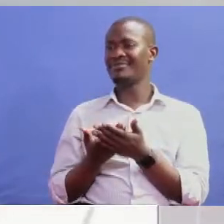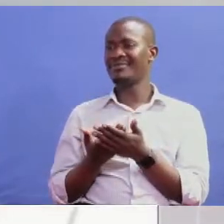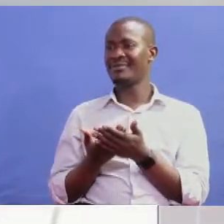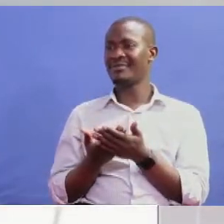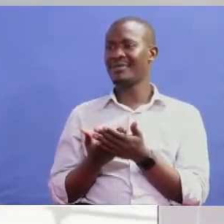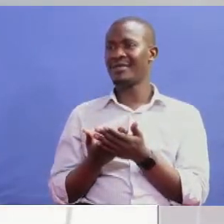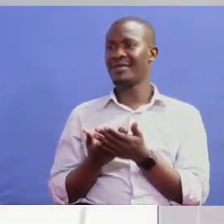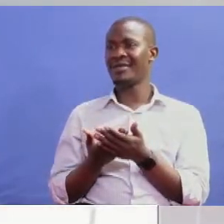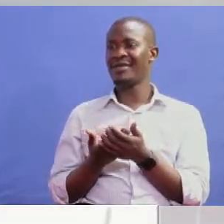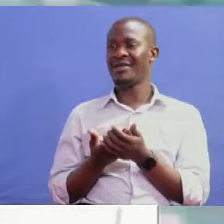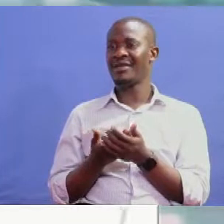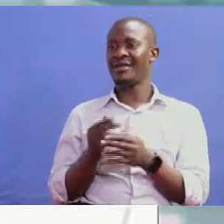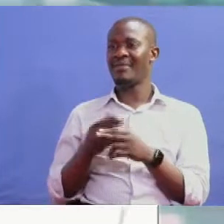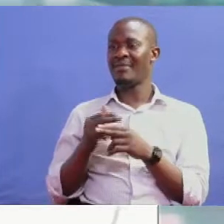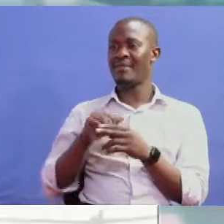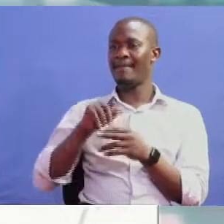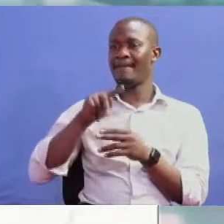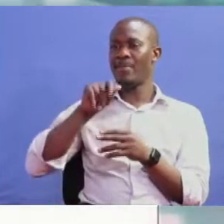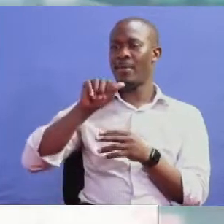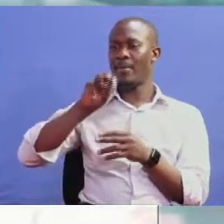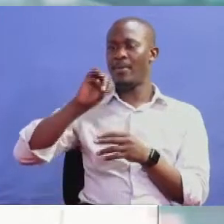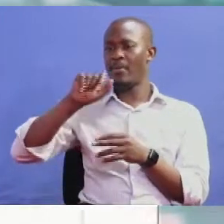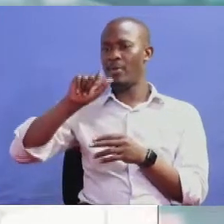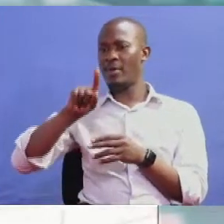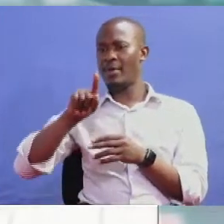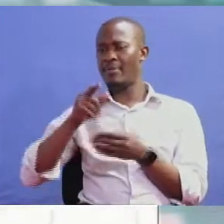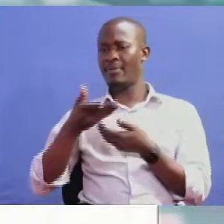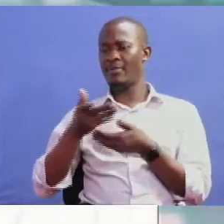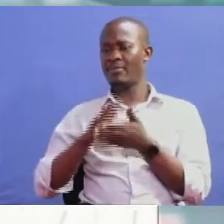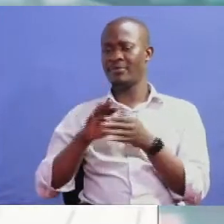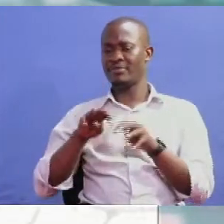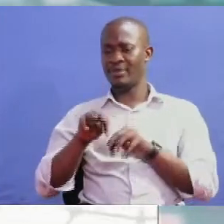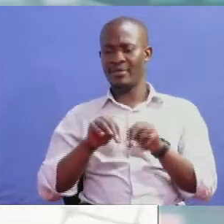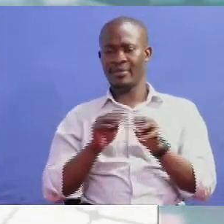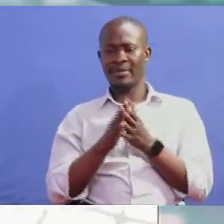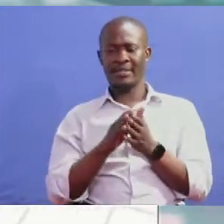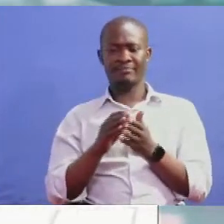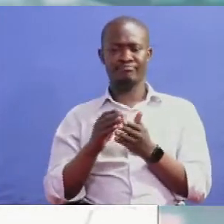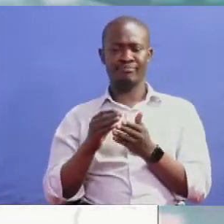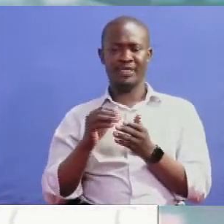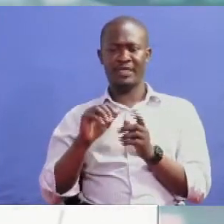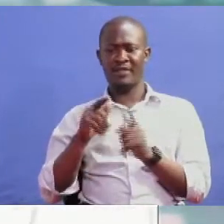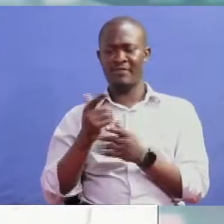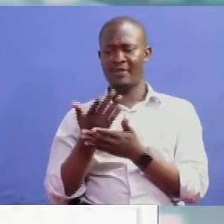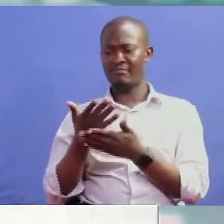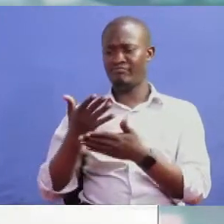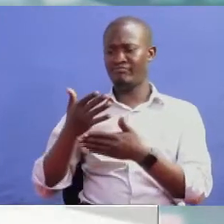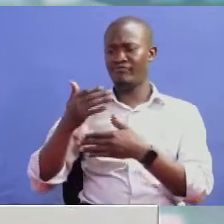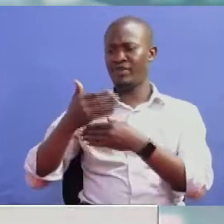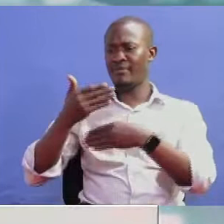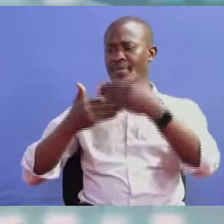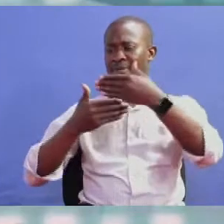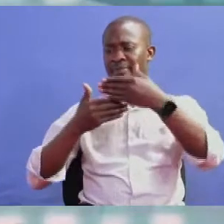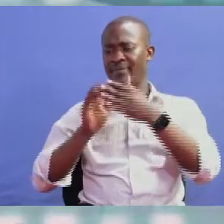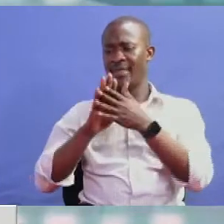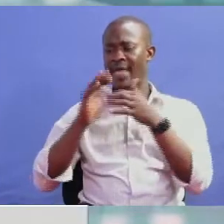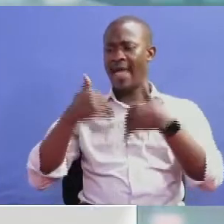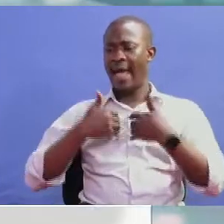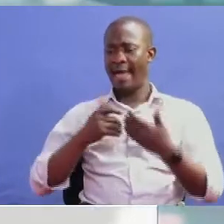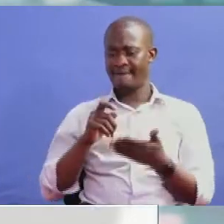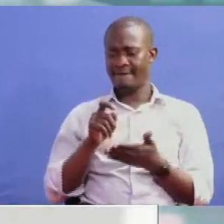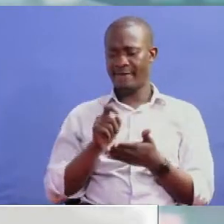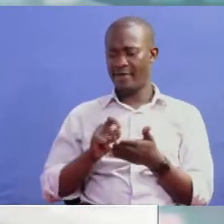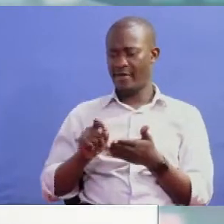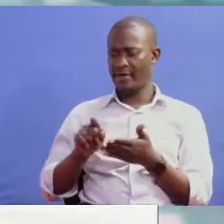Okay. My name is Paul Kitemu, a business management consultant in the area of capacity building. I've authored